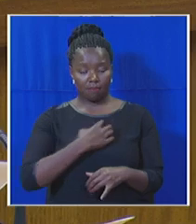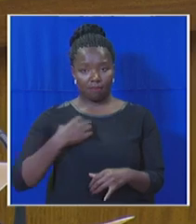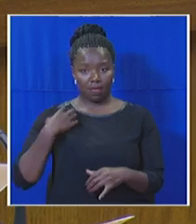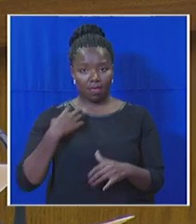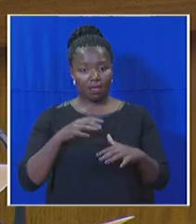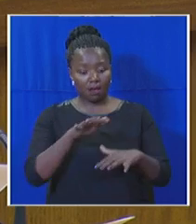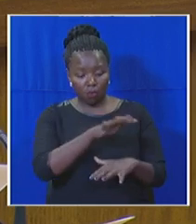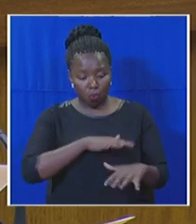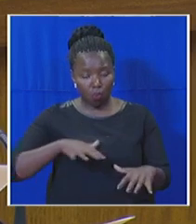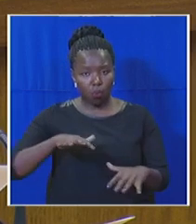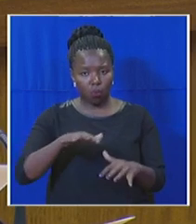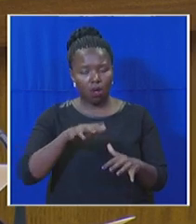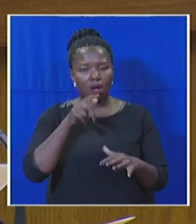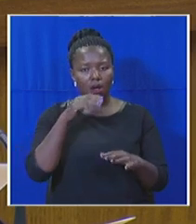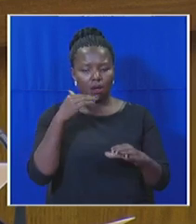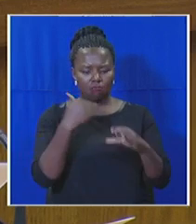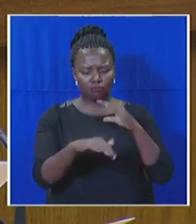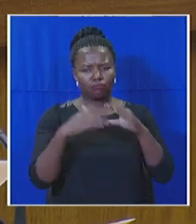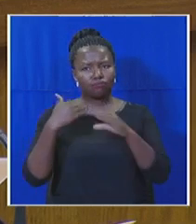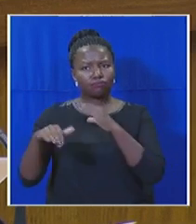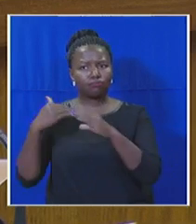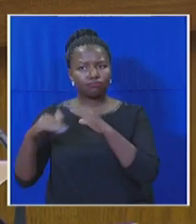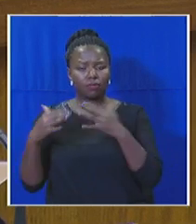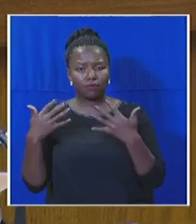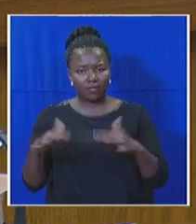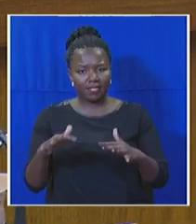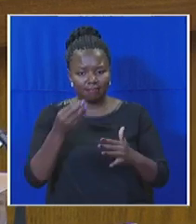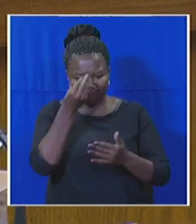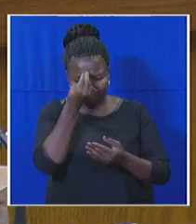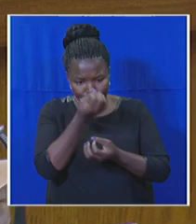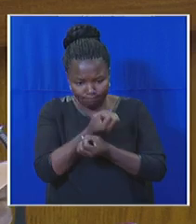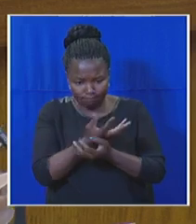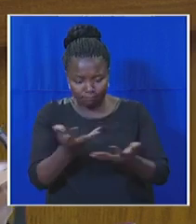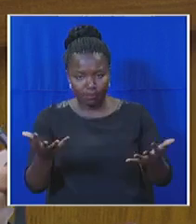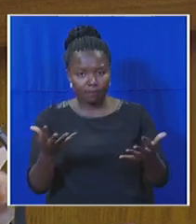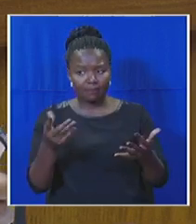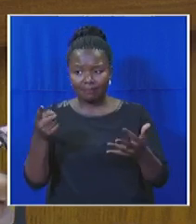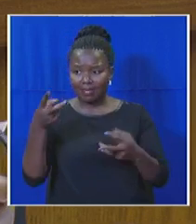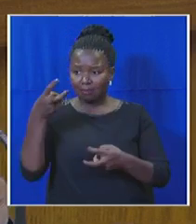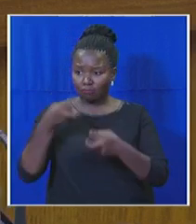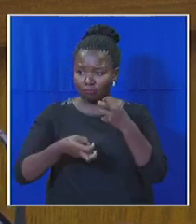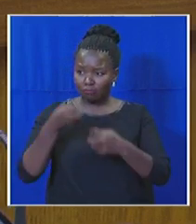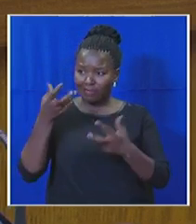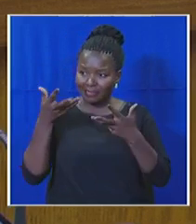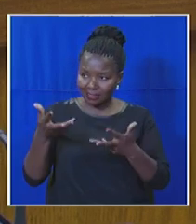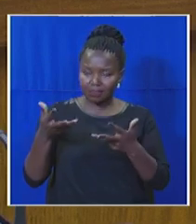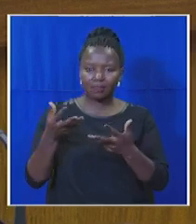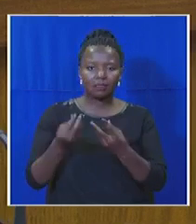the country to take various actions to respond to the